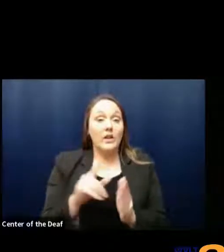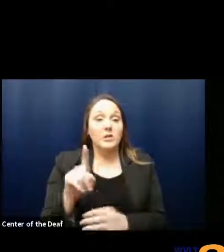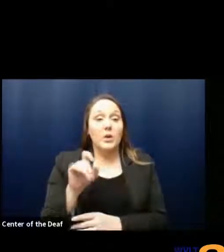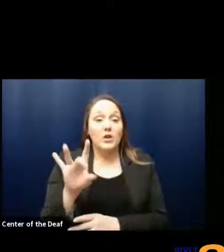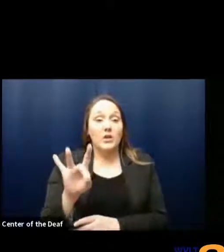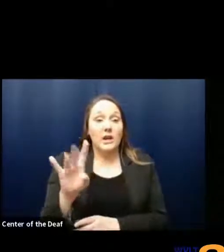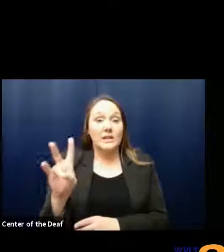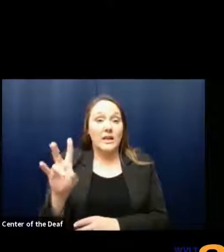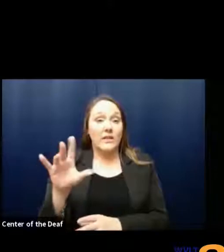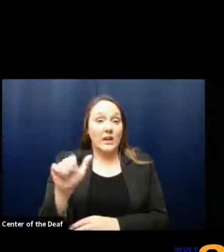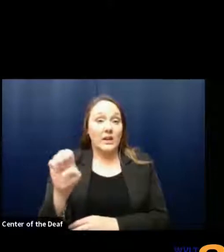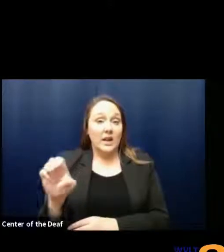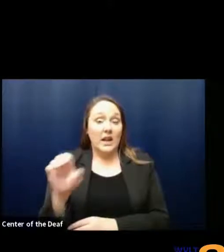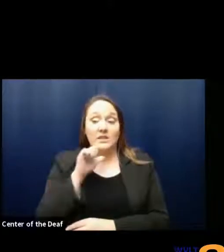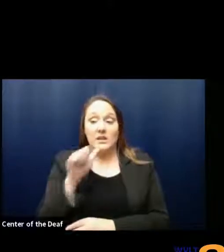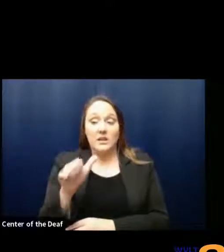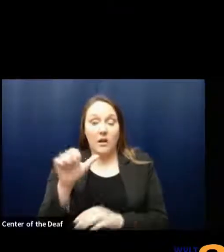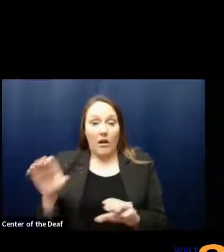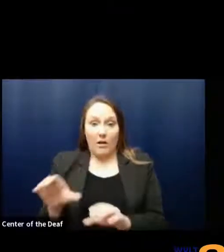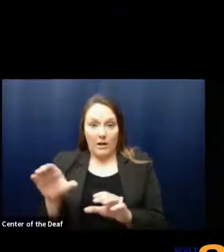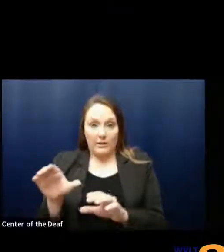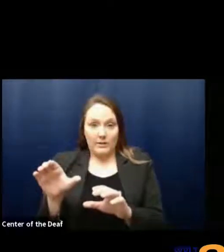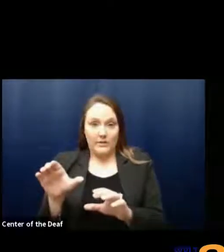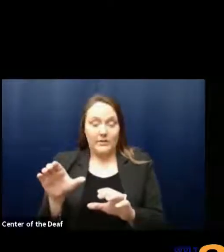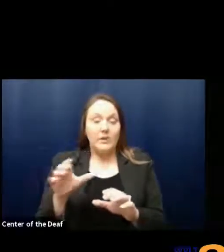20,187 of our cases are considered inactive, giving us